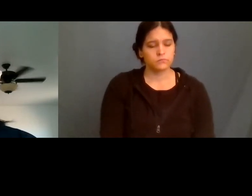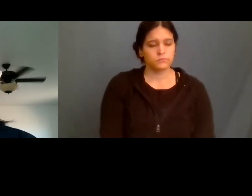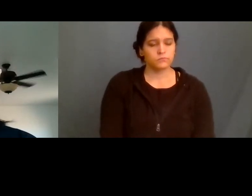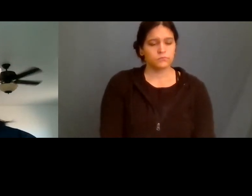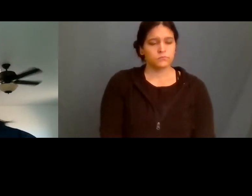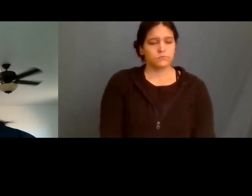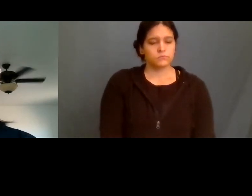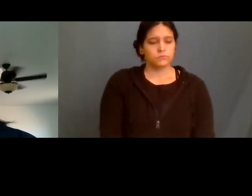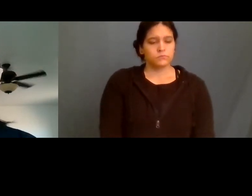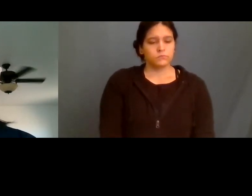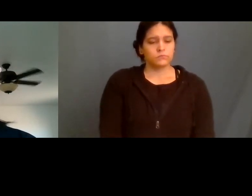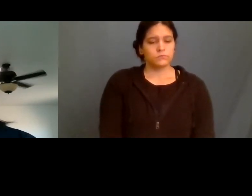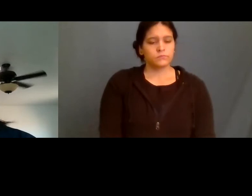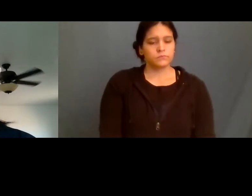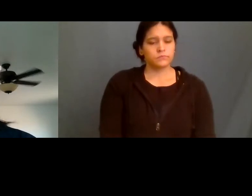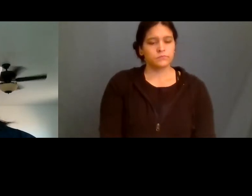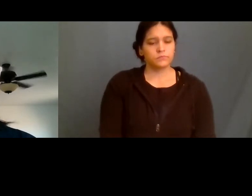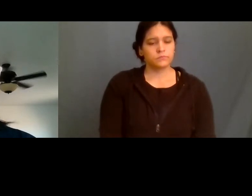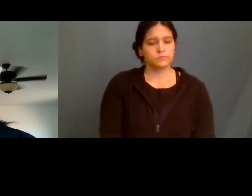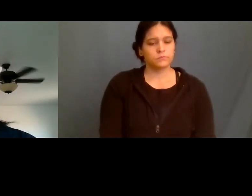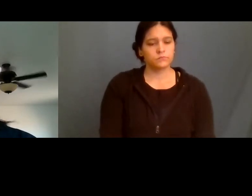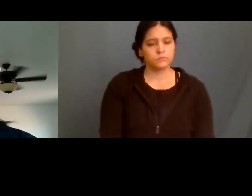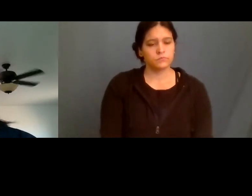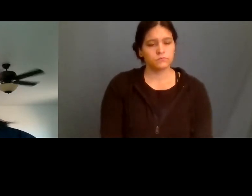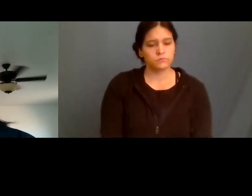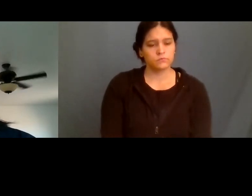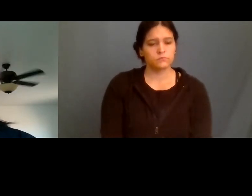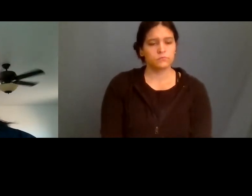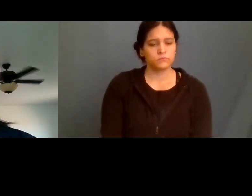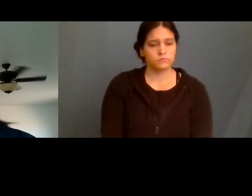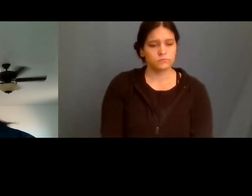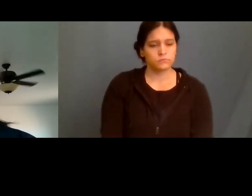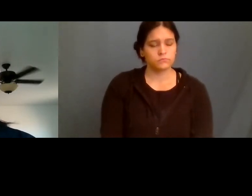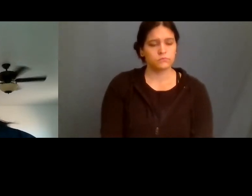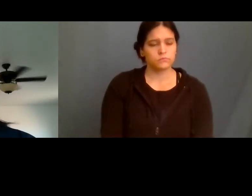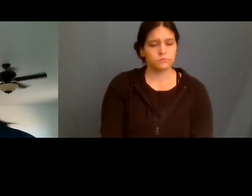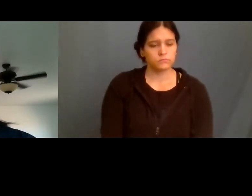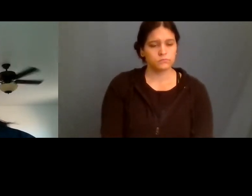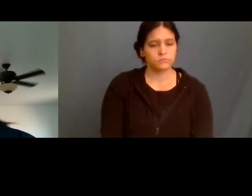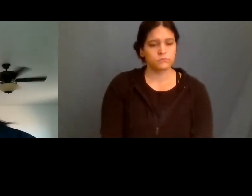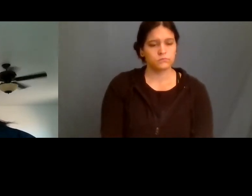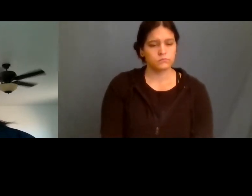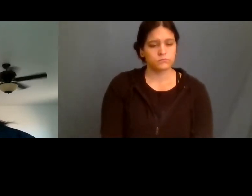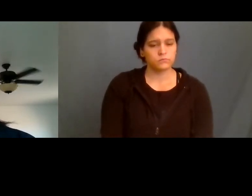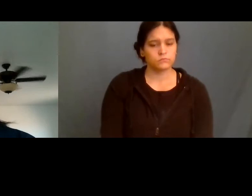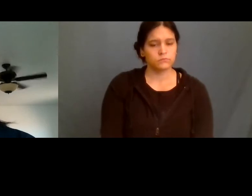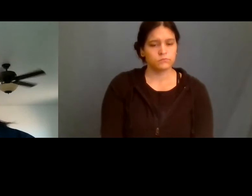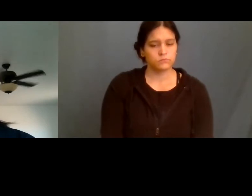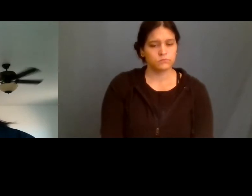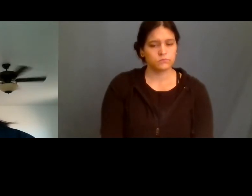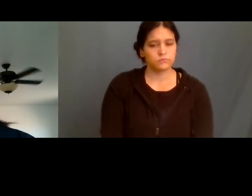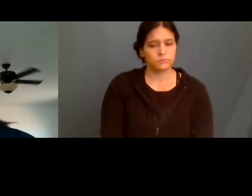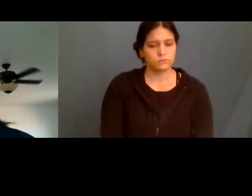Saho eight a he did than Lord Echo. De Quador de unbegin, he just